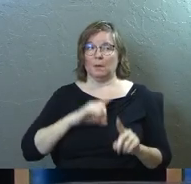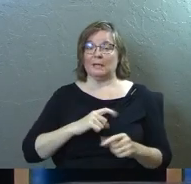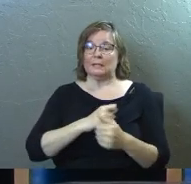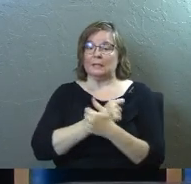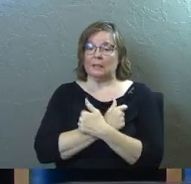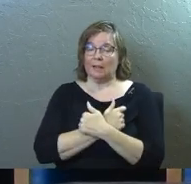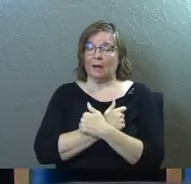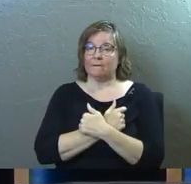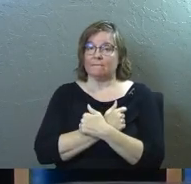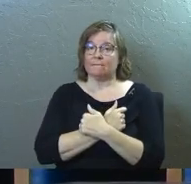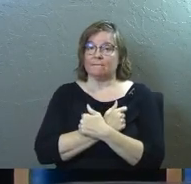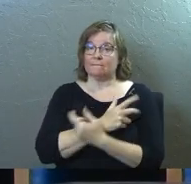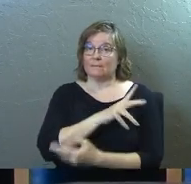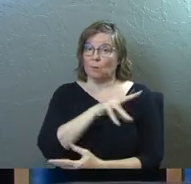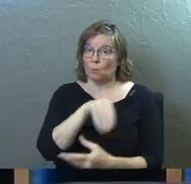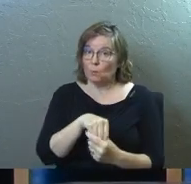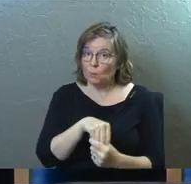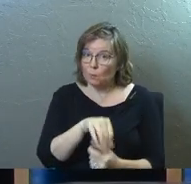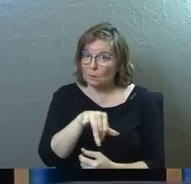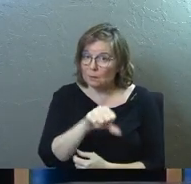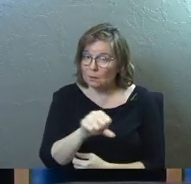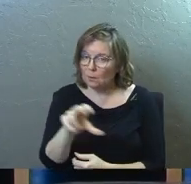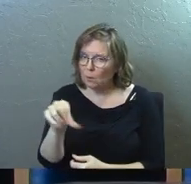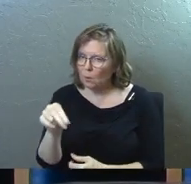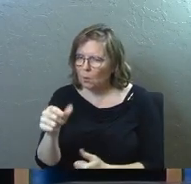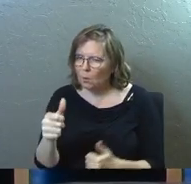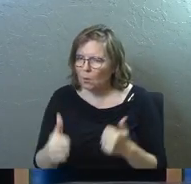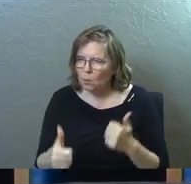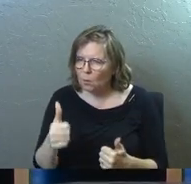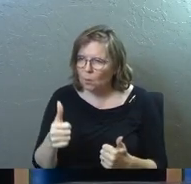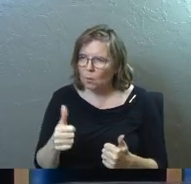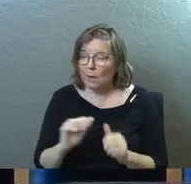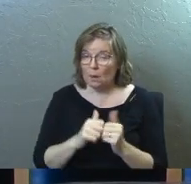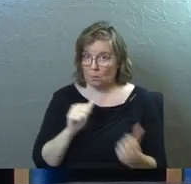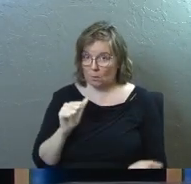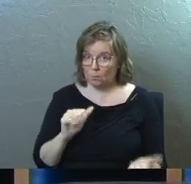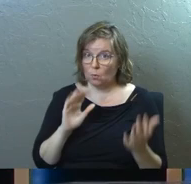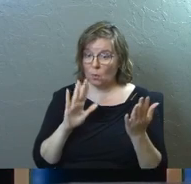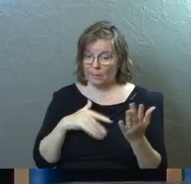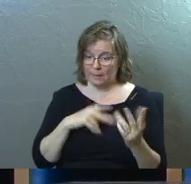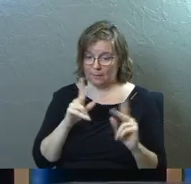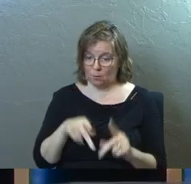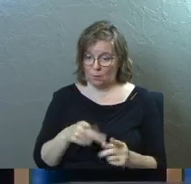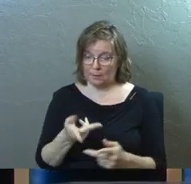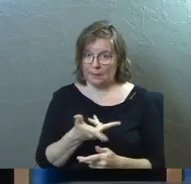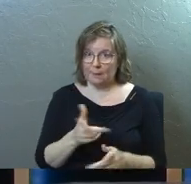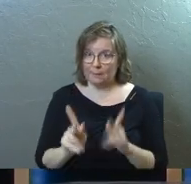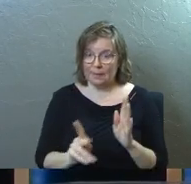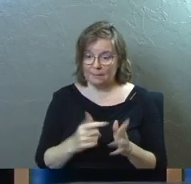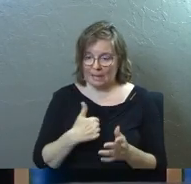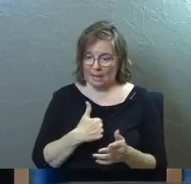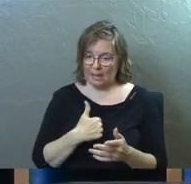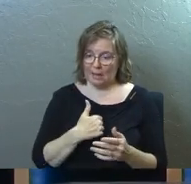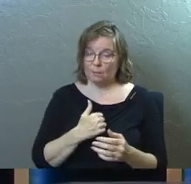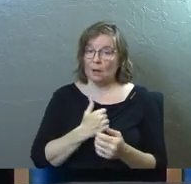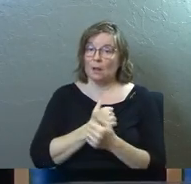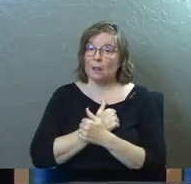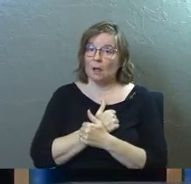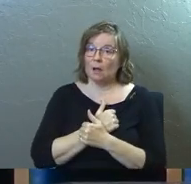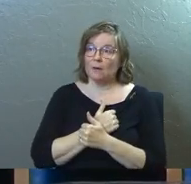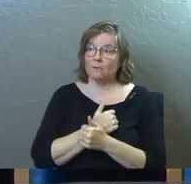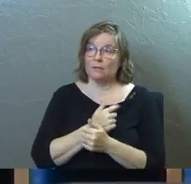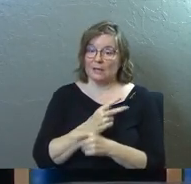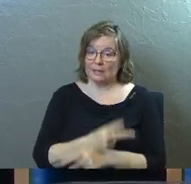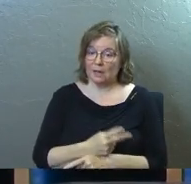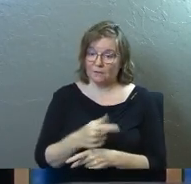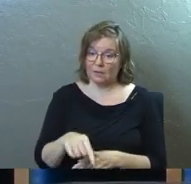is love being lost? Is love being lost in how I approach this person, these people? Am I placing love and